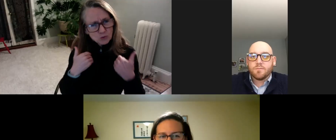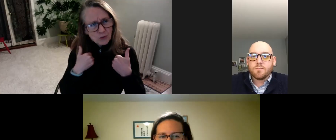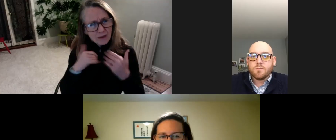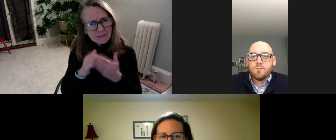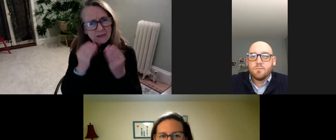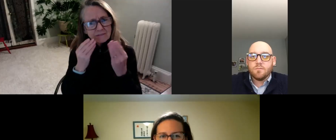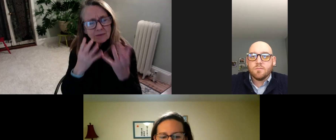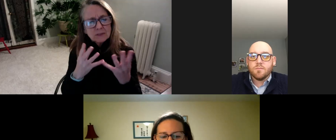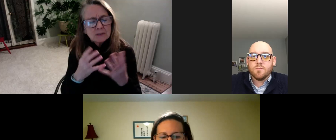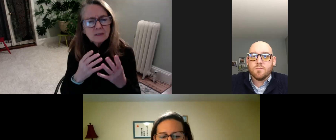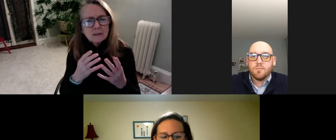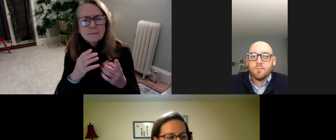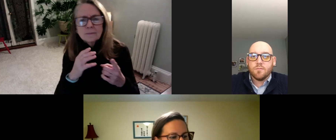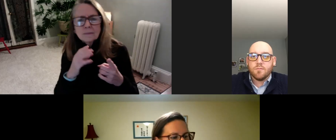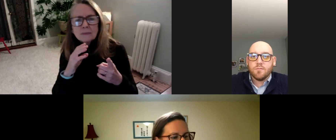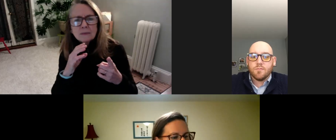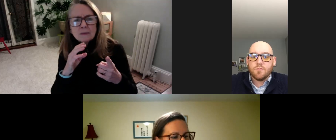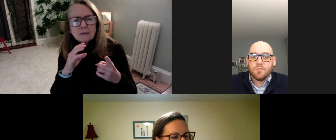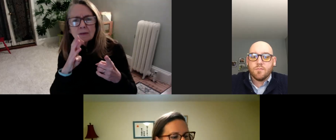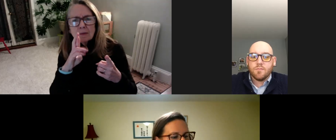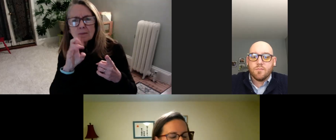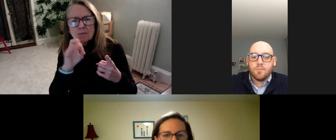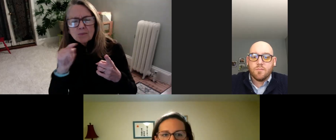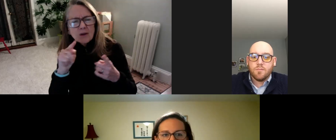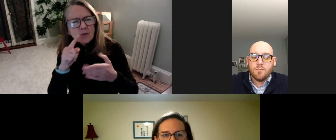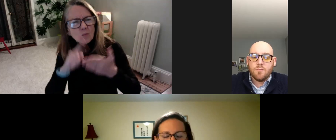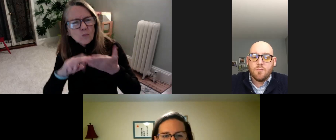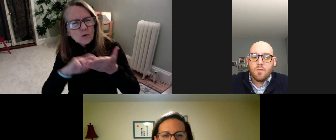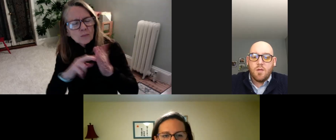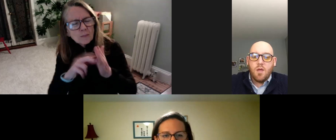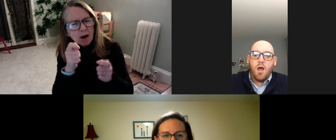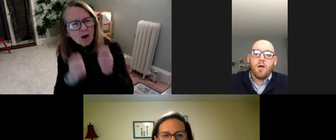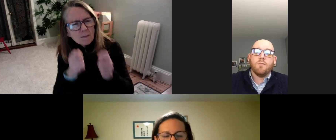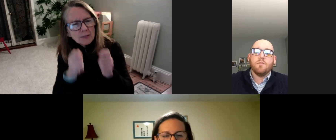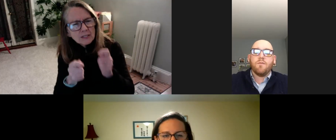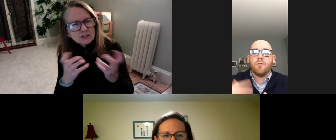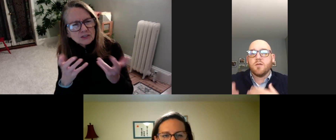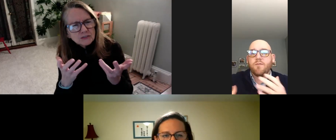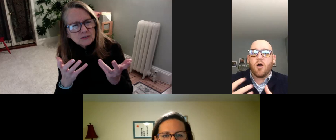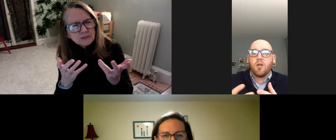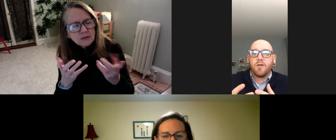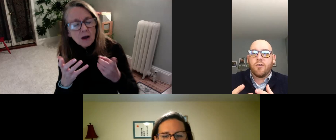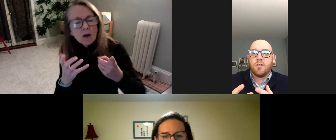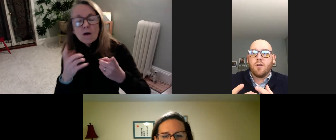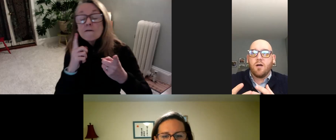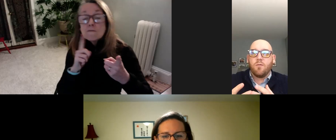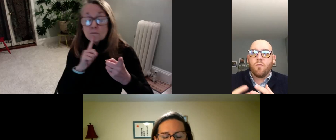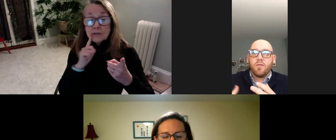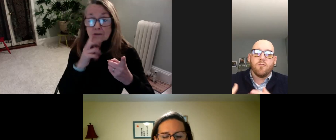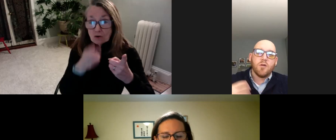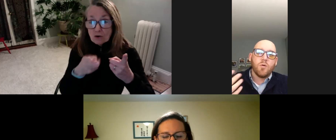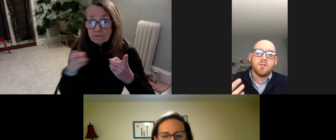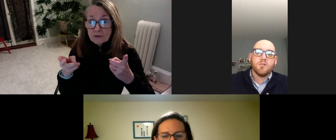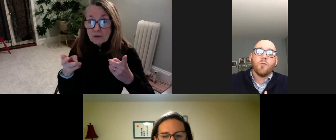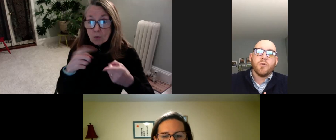Brett, could you explain a little bit more of what you mean by accommodation data? Like for deaf and hard of hearing, when